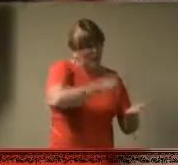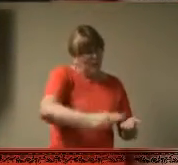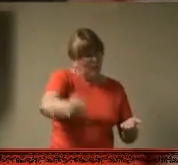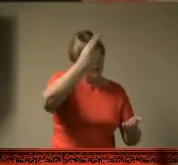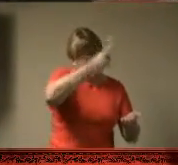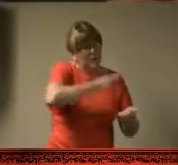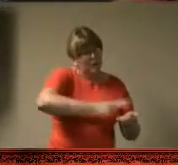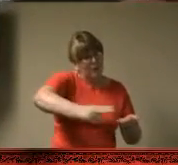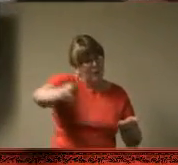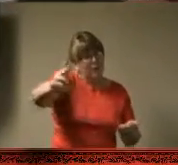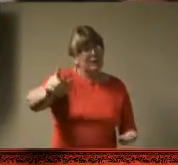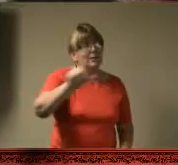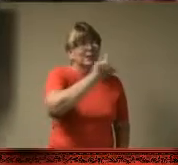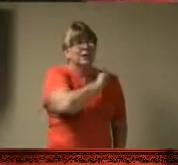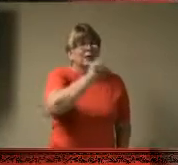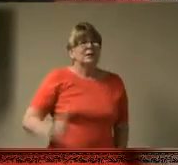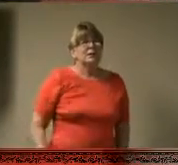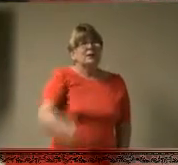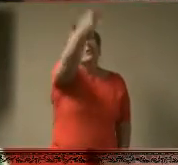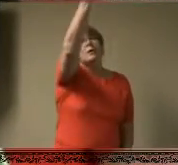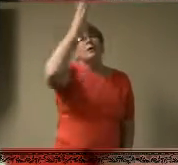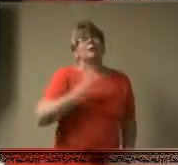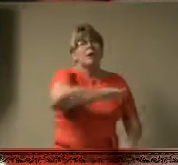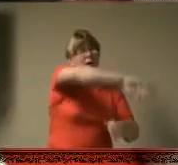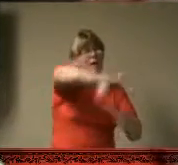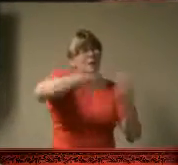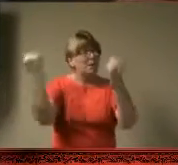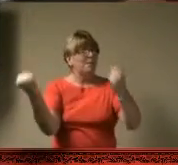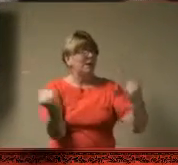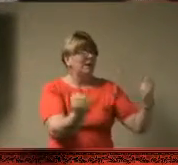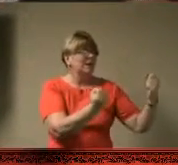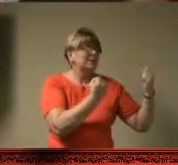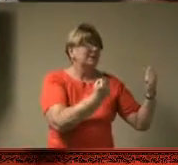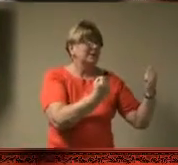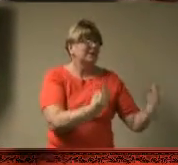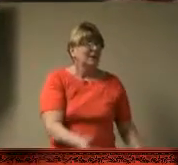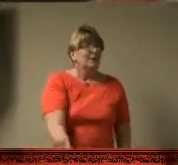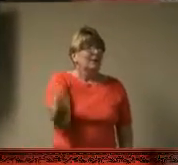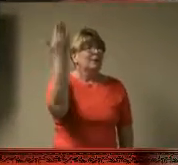holy holy holy the Lord God